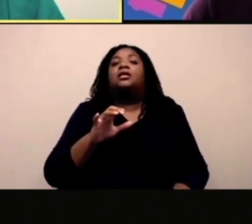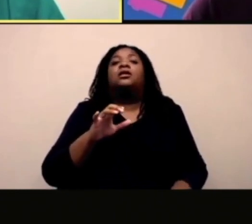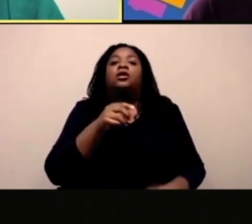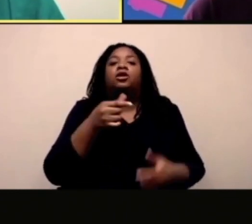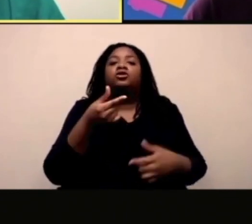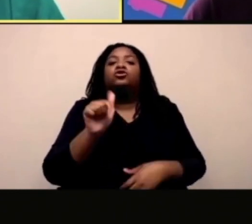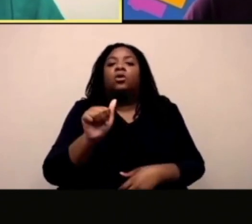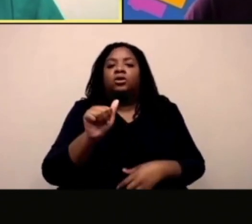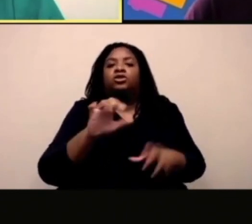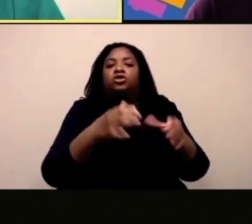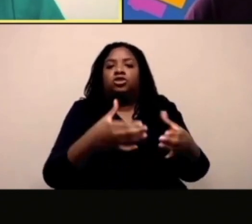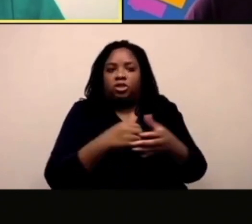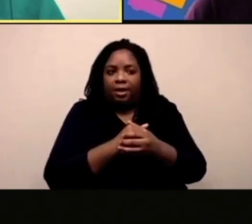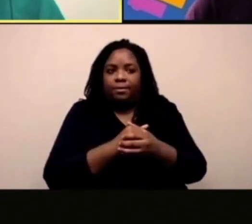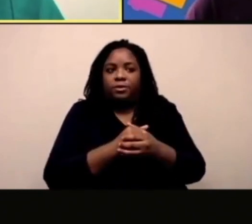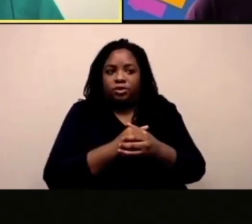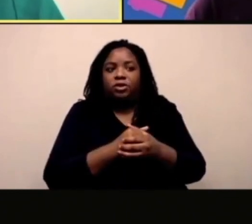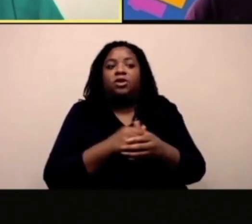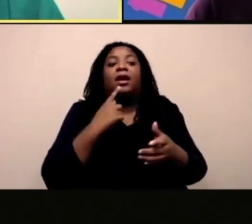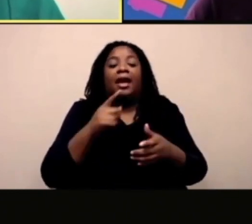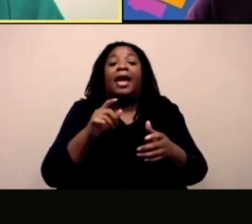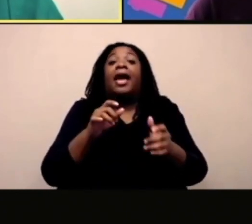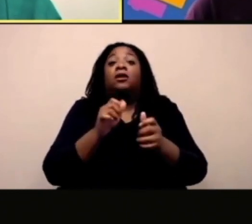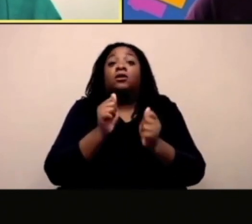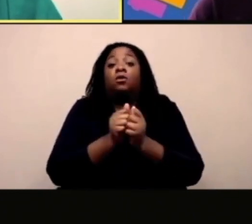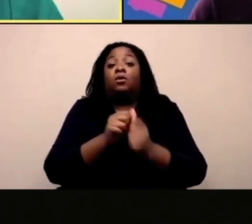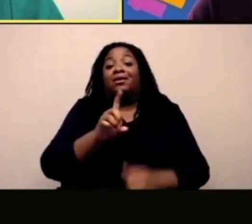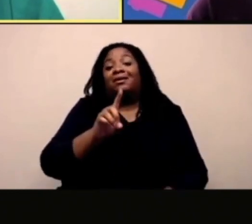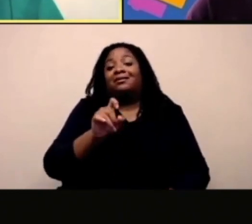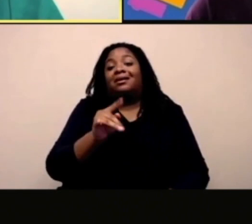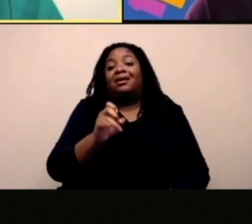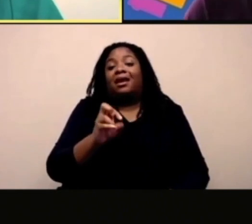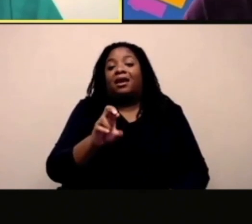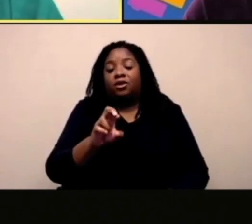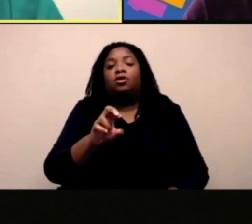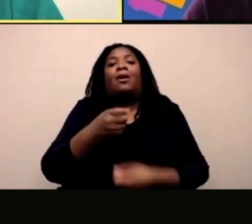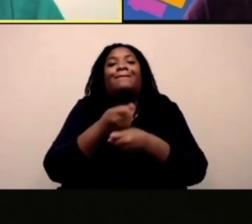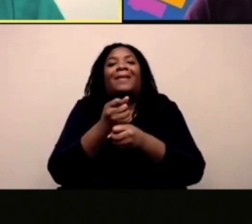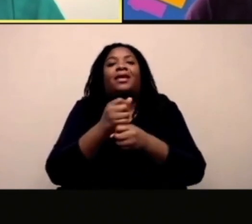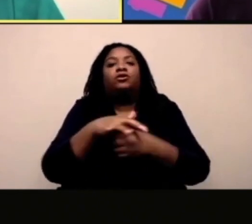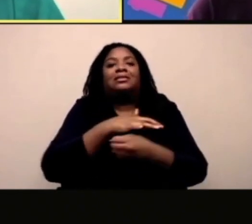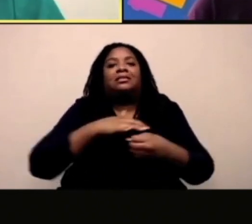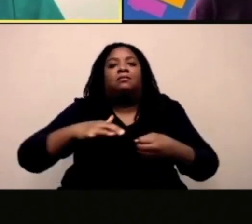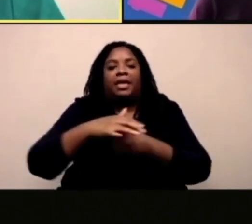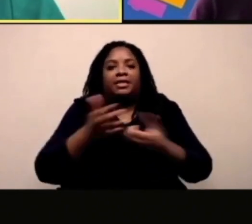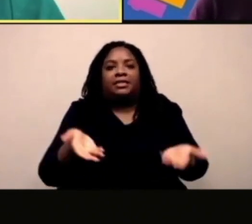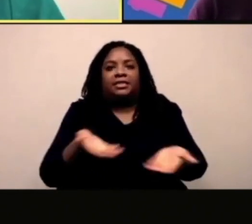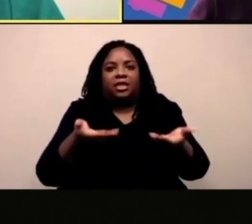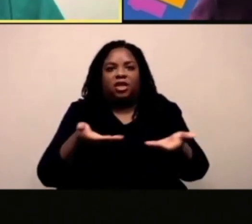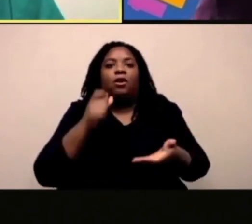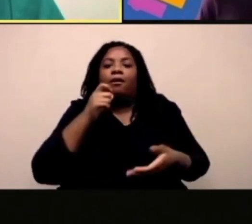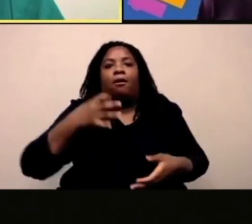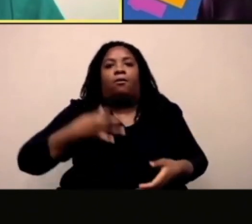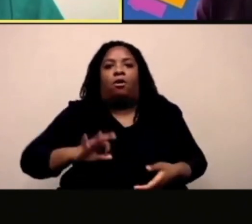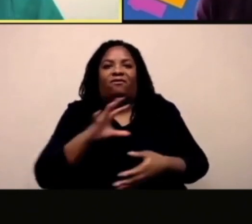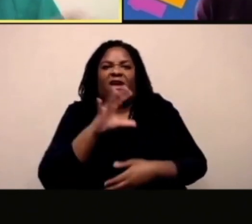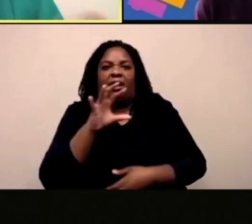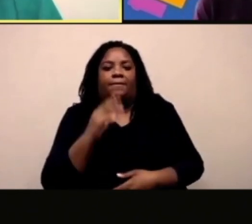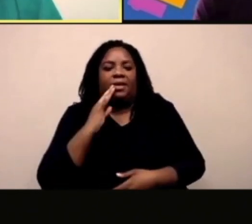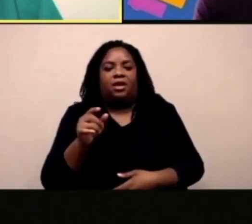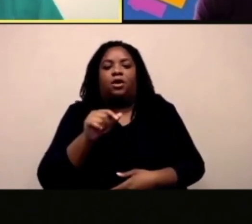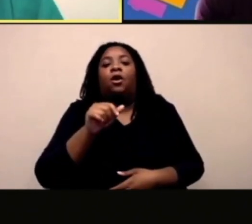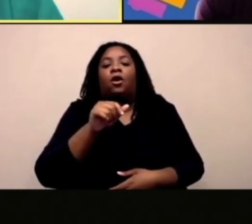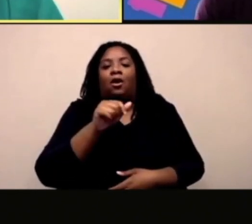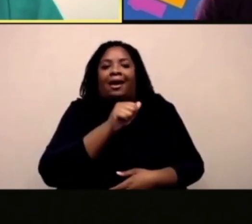board member with the Decatur Makers, a really, really cool nonprofit makerspace here in Atlanta as well. So happy to